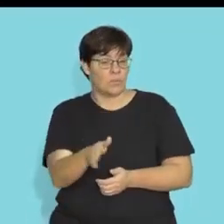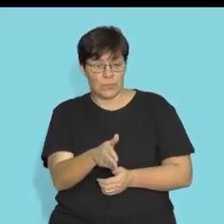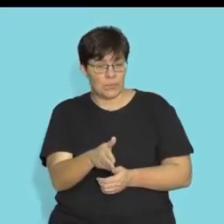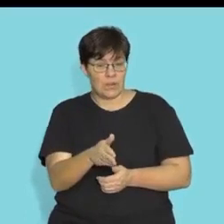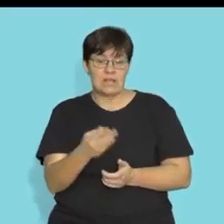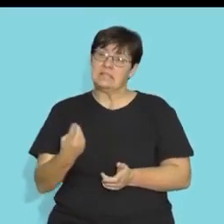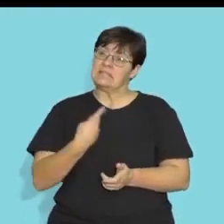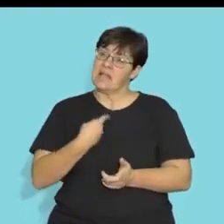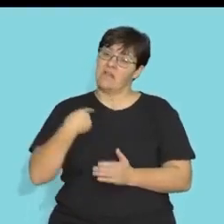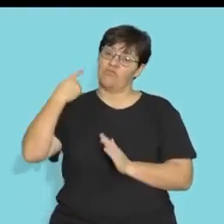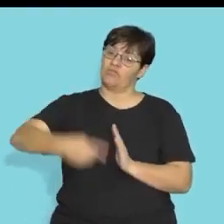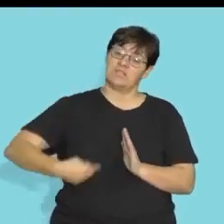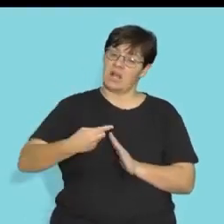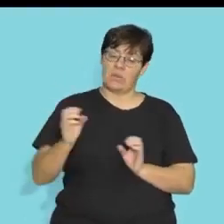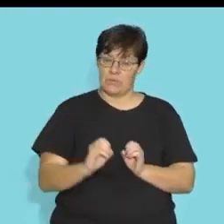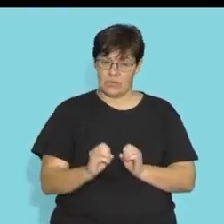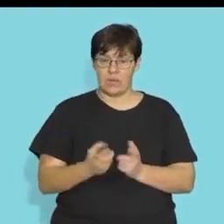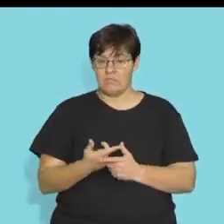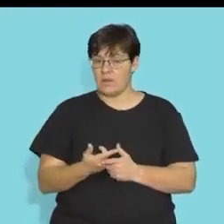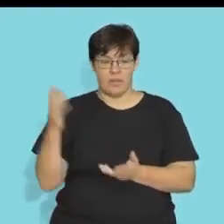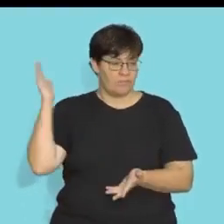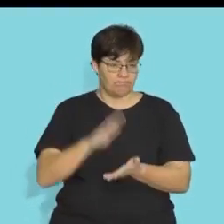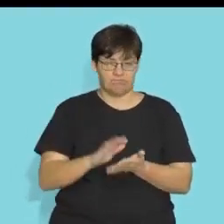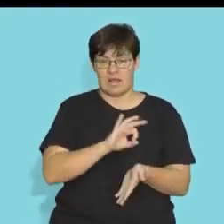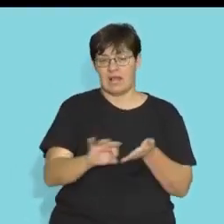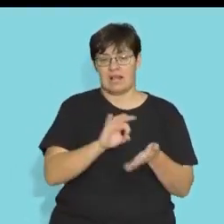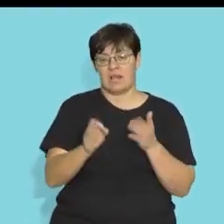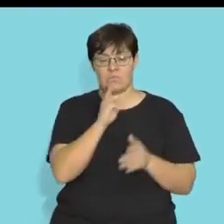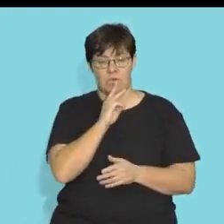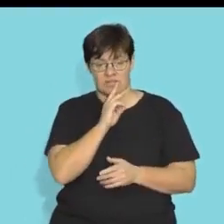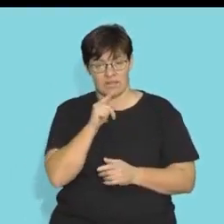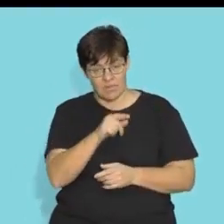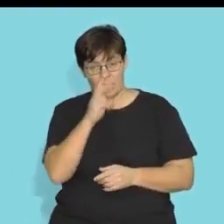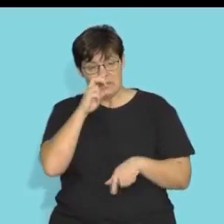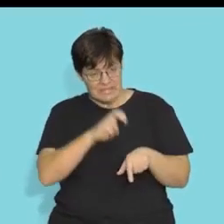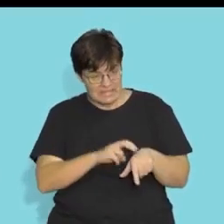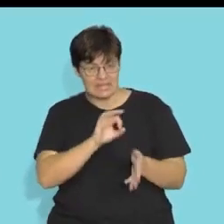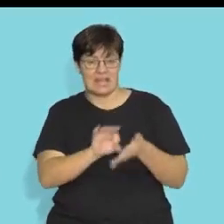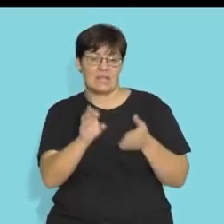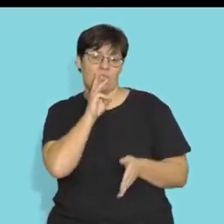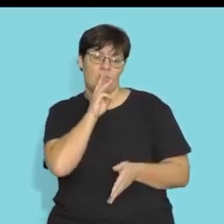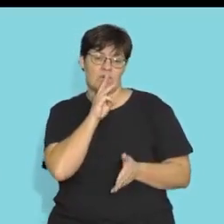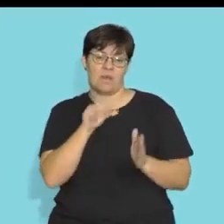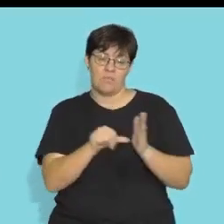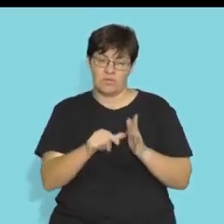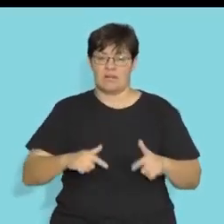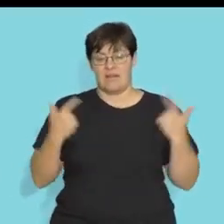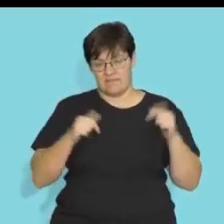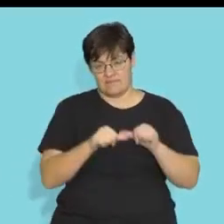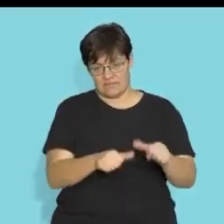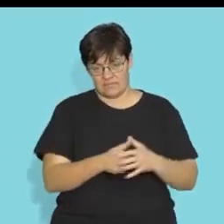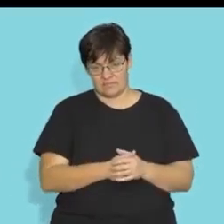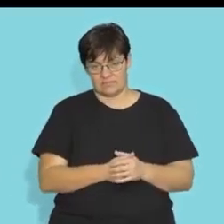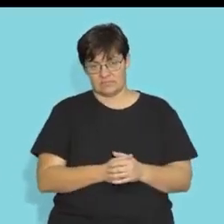If water did not naturally recycle itself, the earth would run out of clean water, which is essential to life. It's important